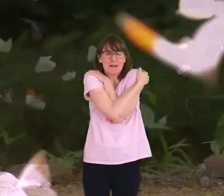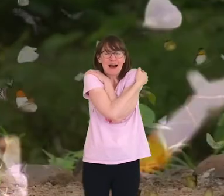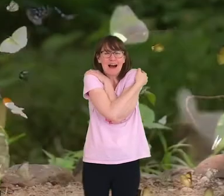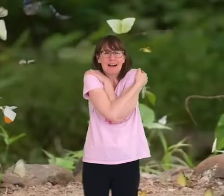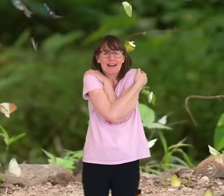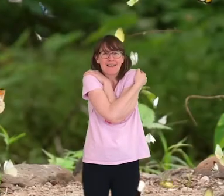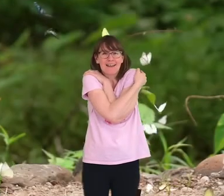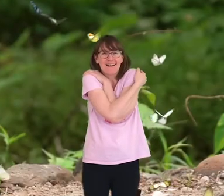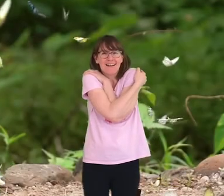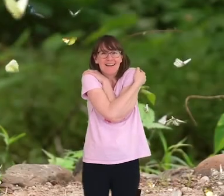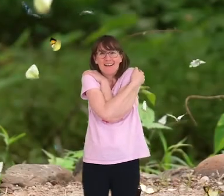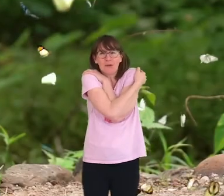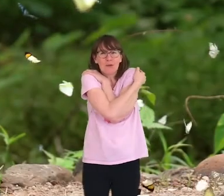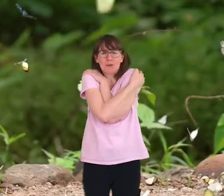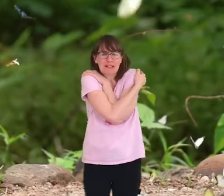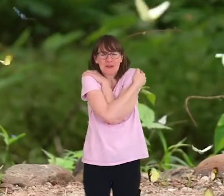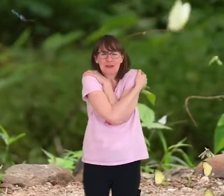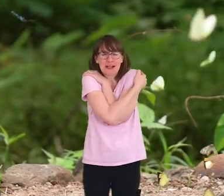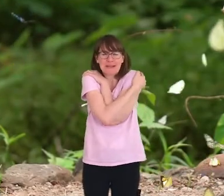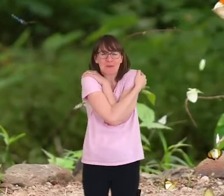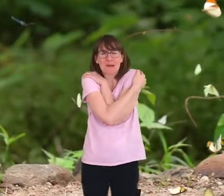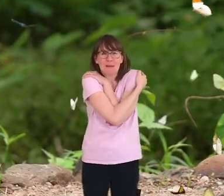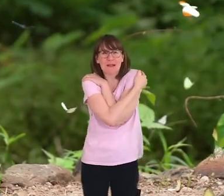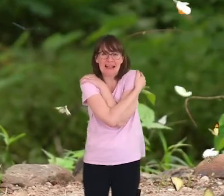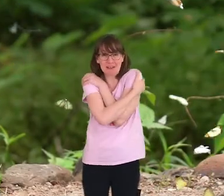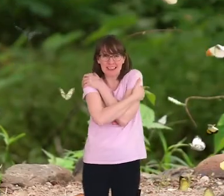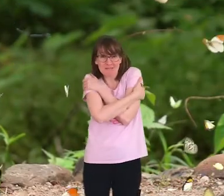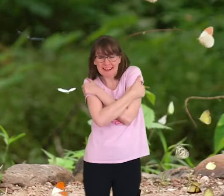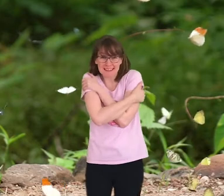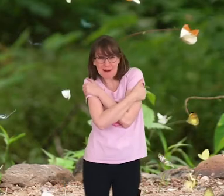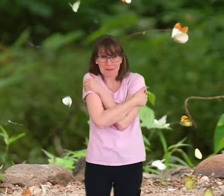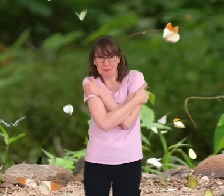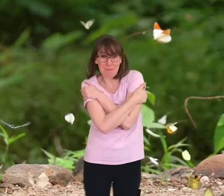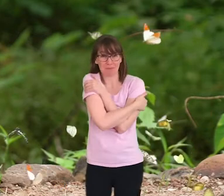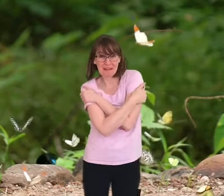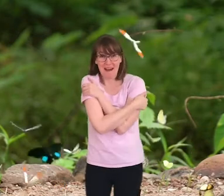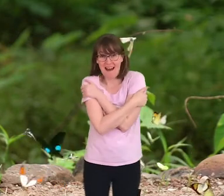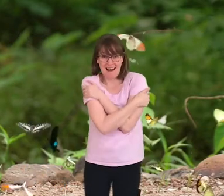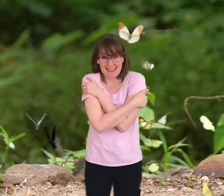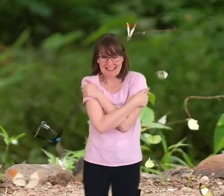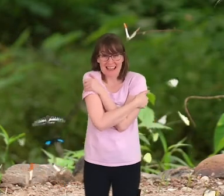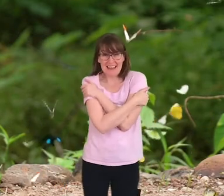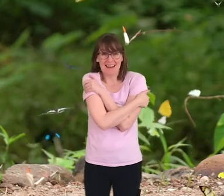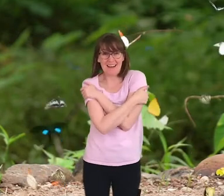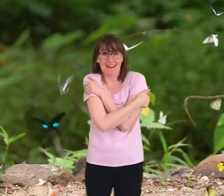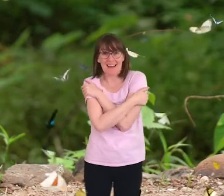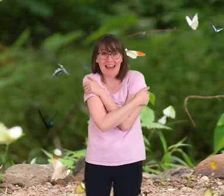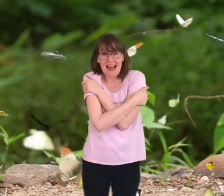give yourself a hug. Or make sure you're nice and warm. You can have another wriggle as well if you want. That's